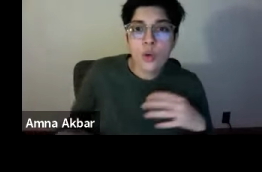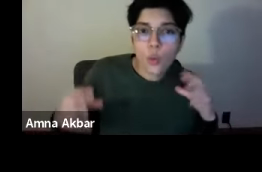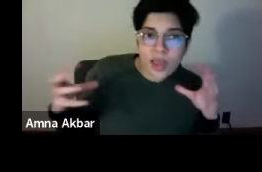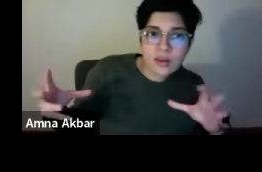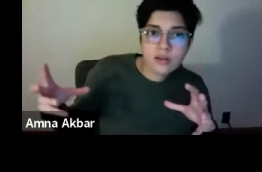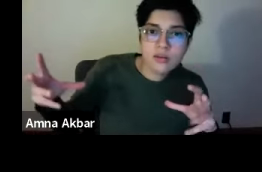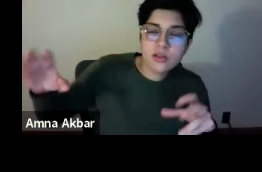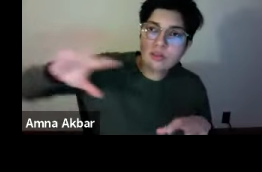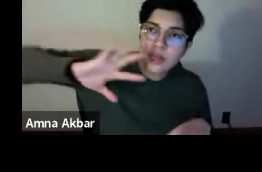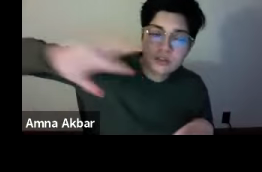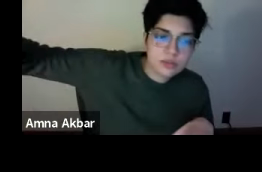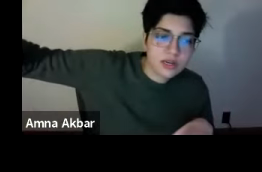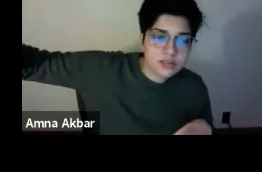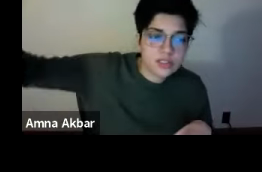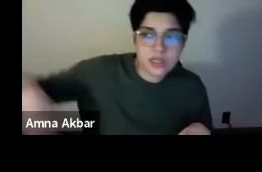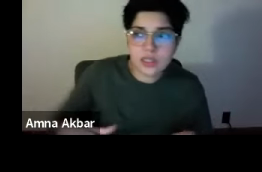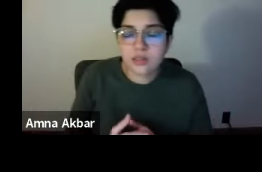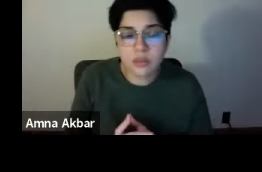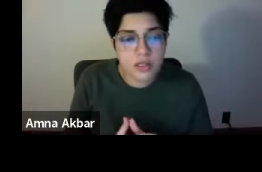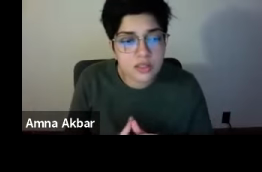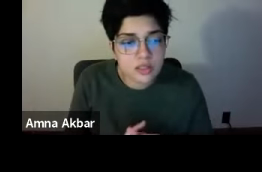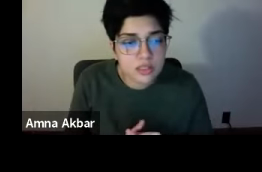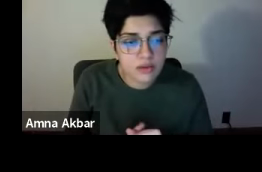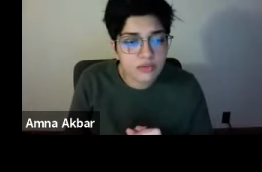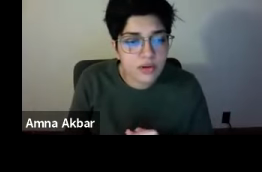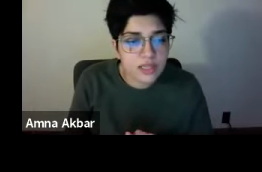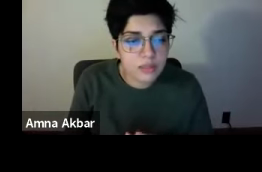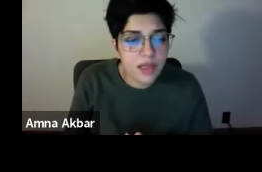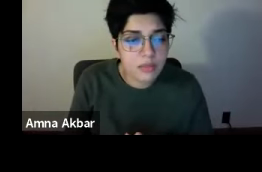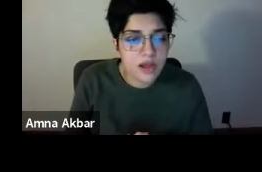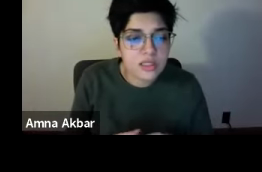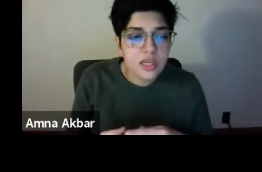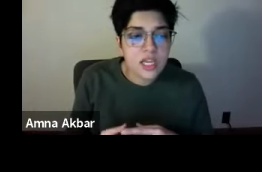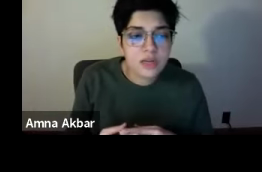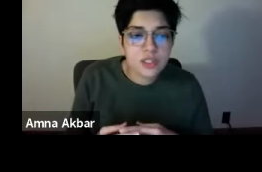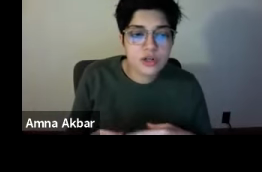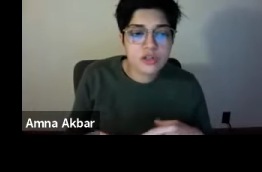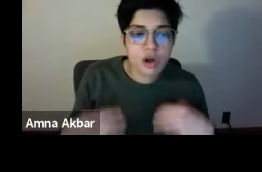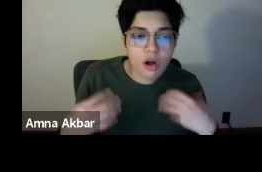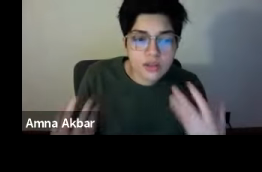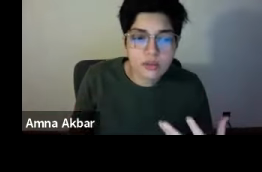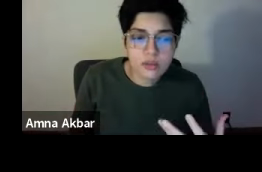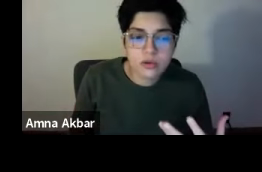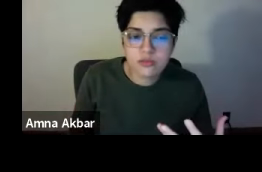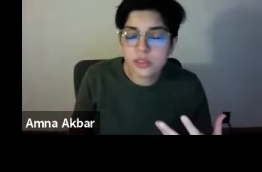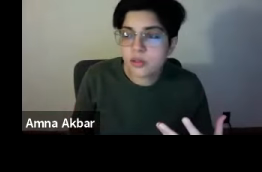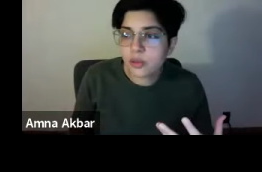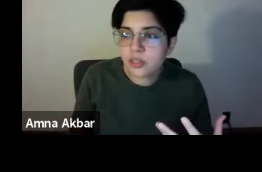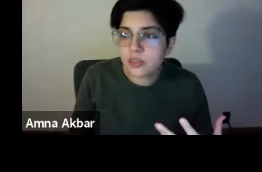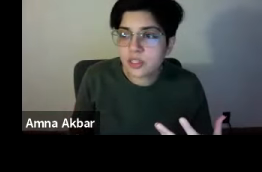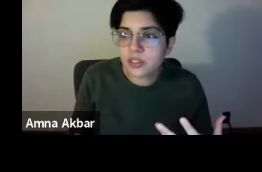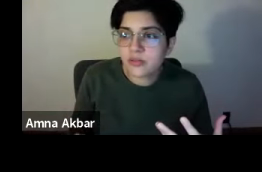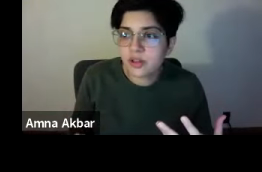so when the mainstream kind of suggests that democracy is just about voting at the ballot box, it obscures all of the modes of